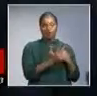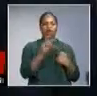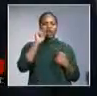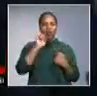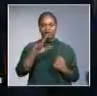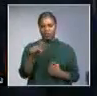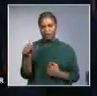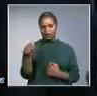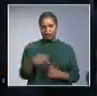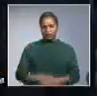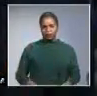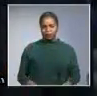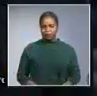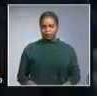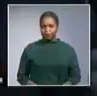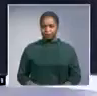Friday.